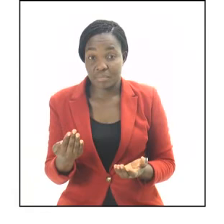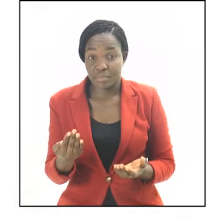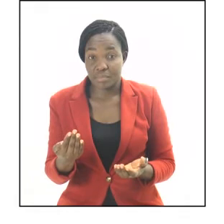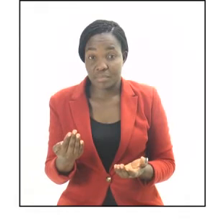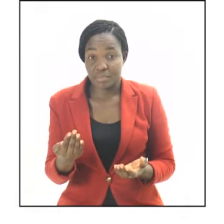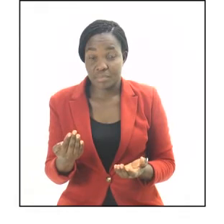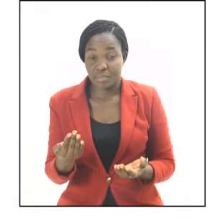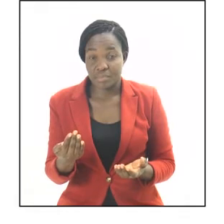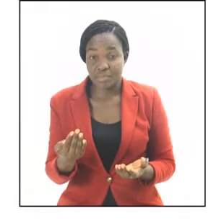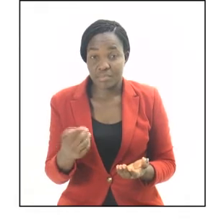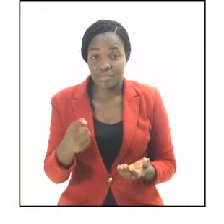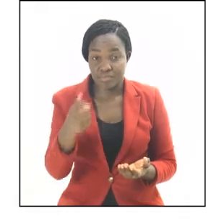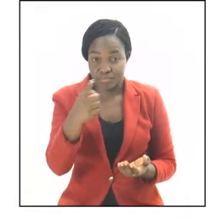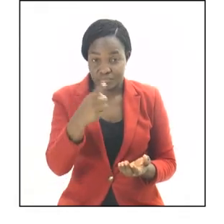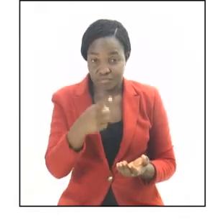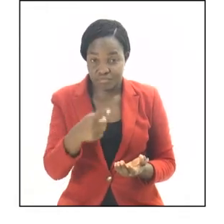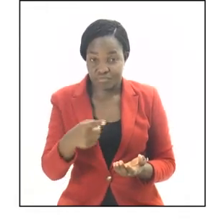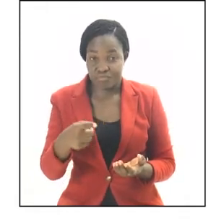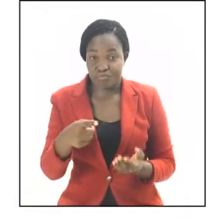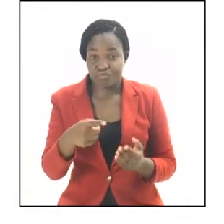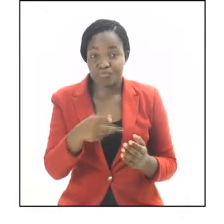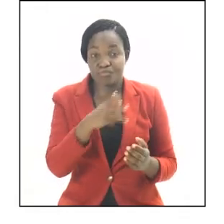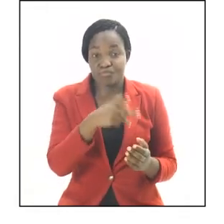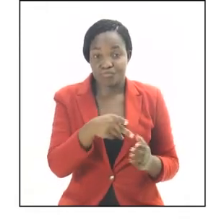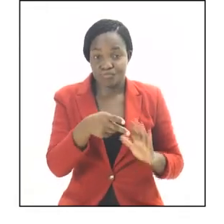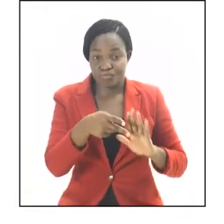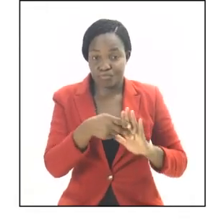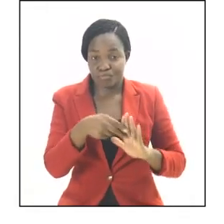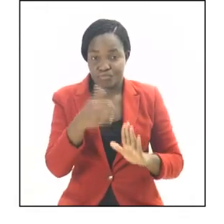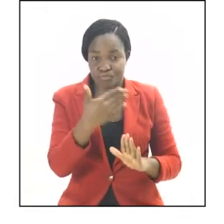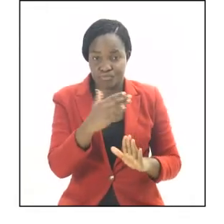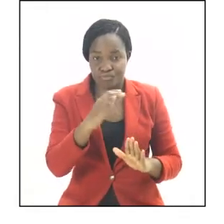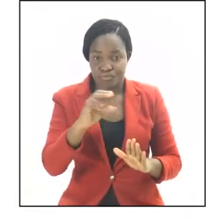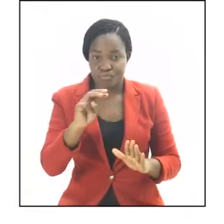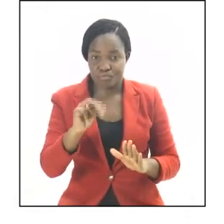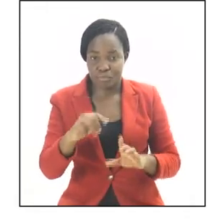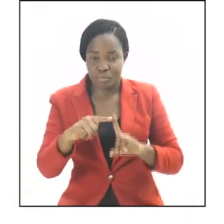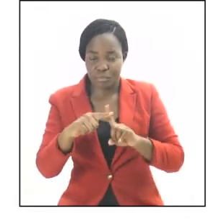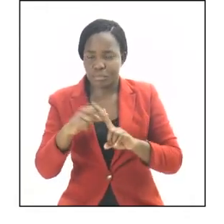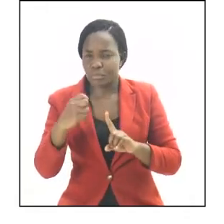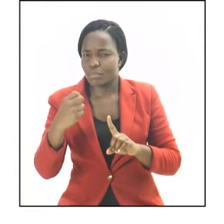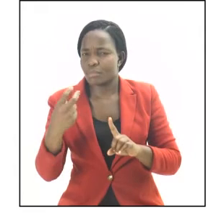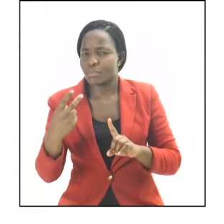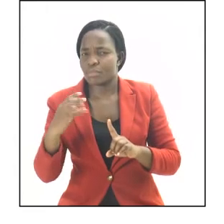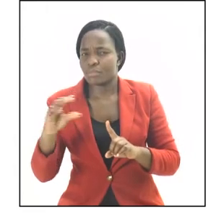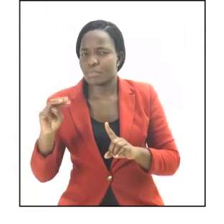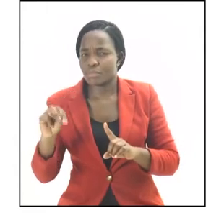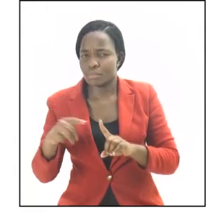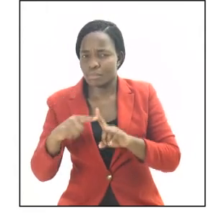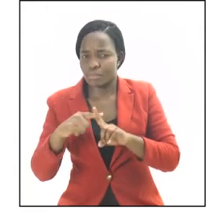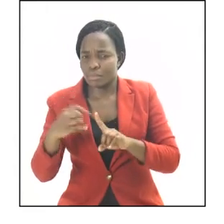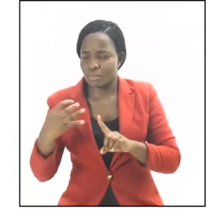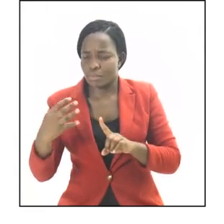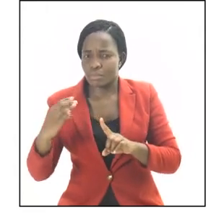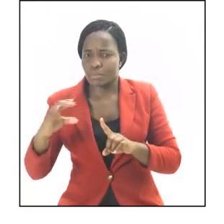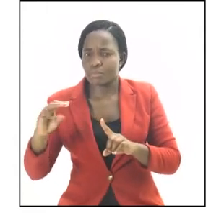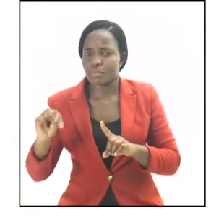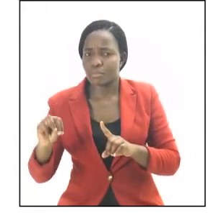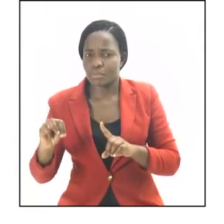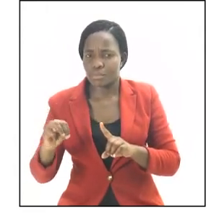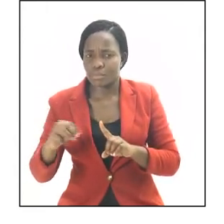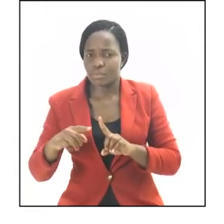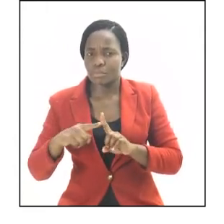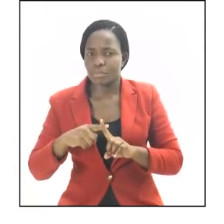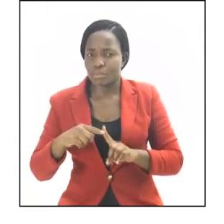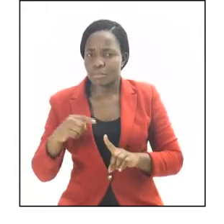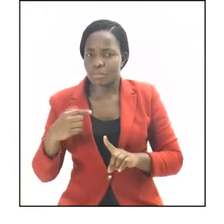the perimeter would be equal to 5 centimeters plus 12 centimeters plus 4 centimeters